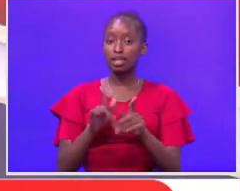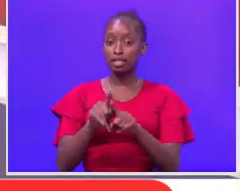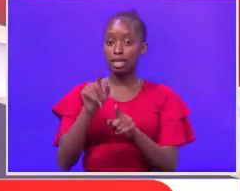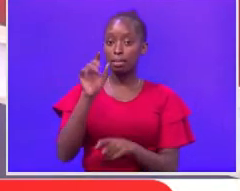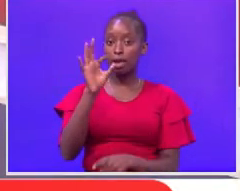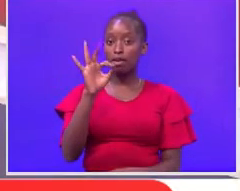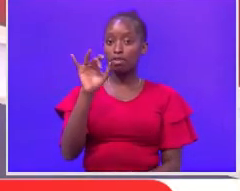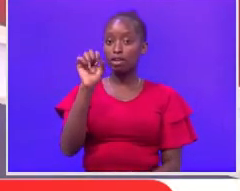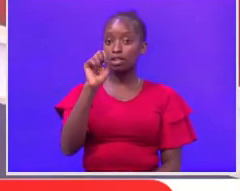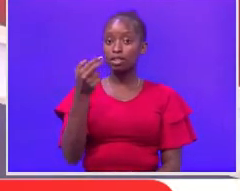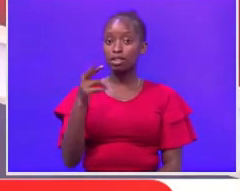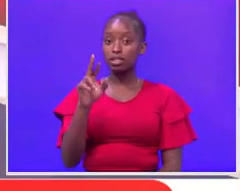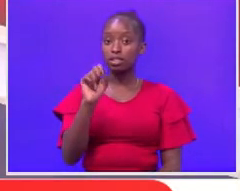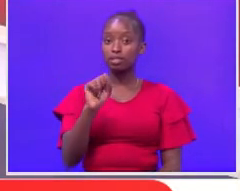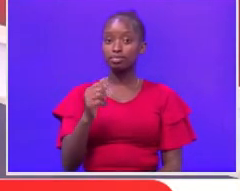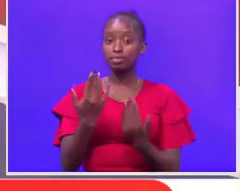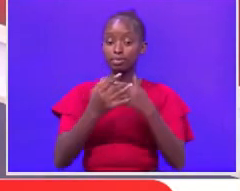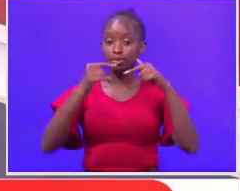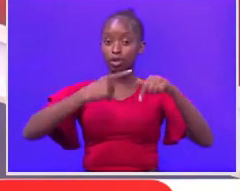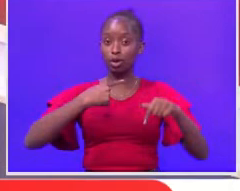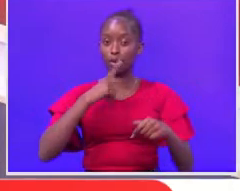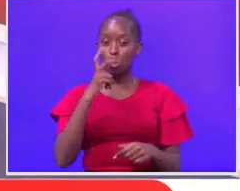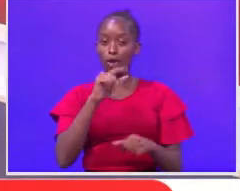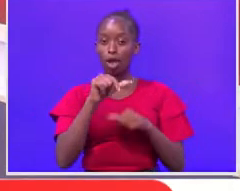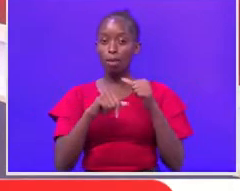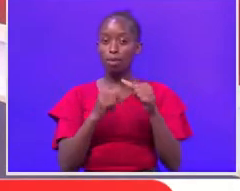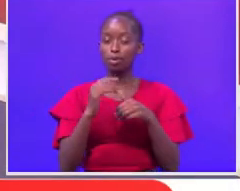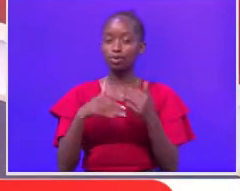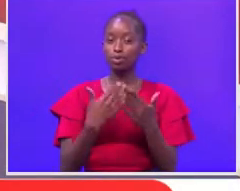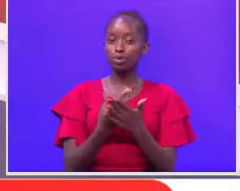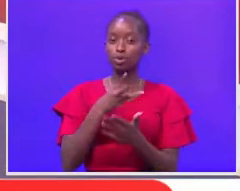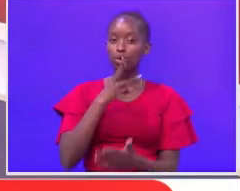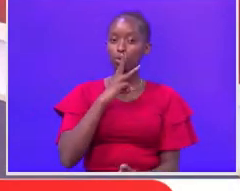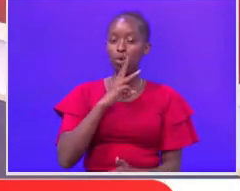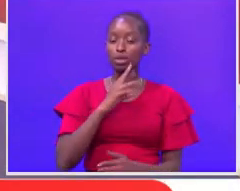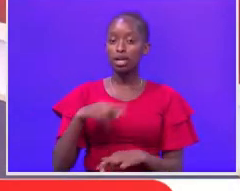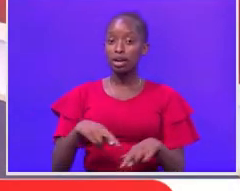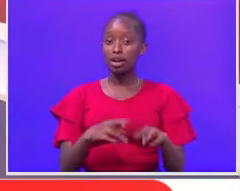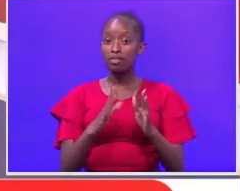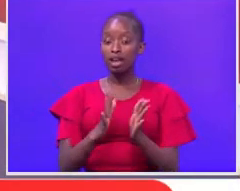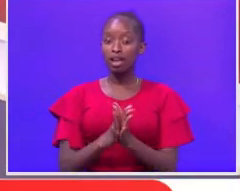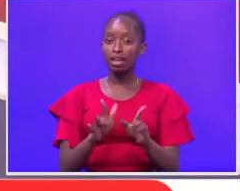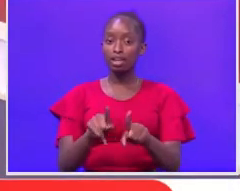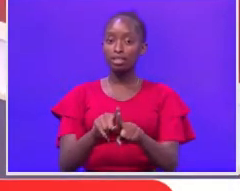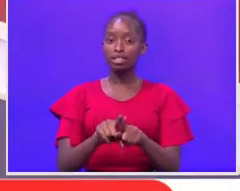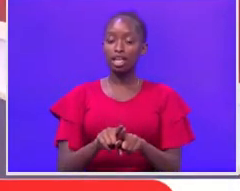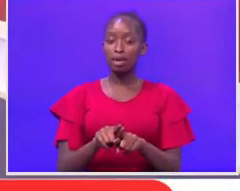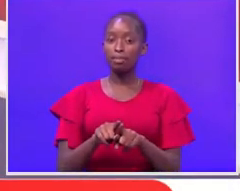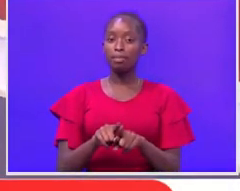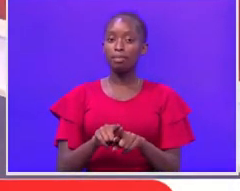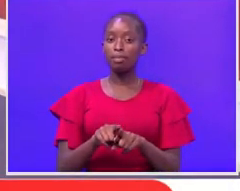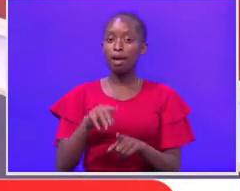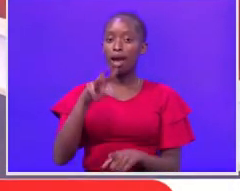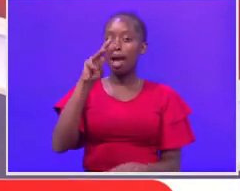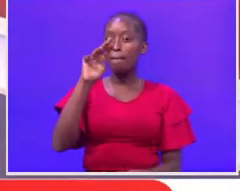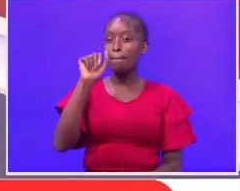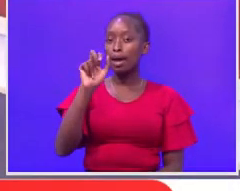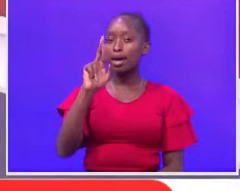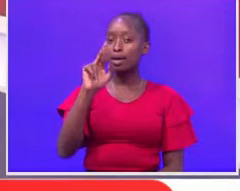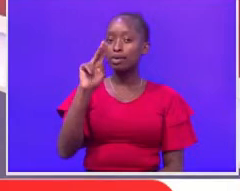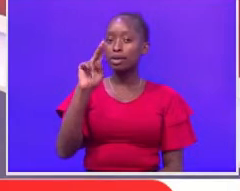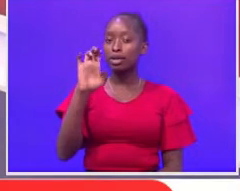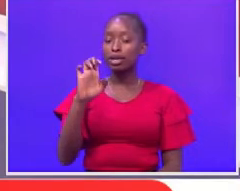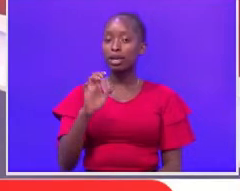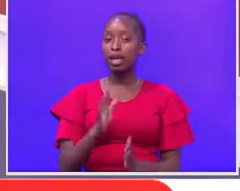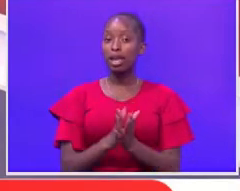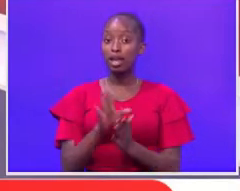we explore the waters of the oceans, the rivers, as well as the maritime, the fisheries and